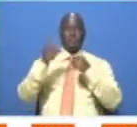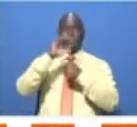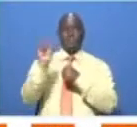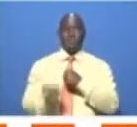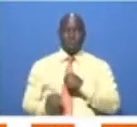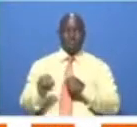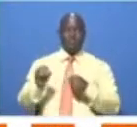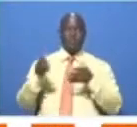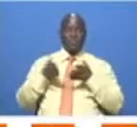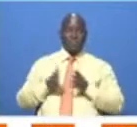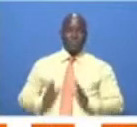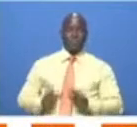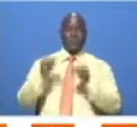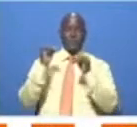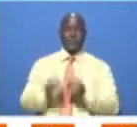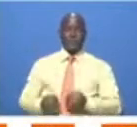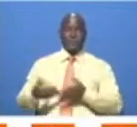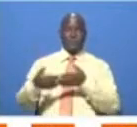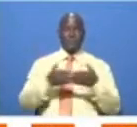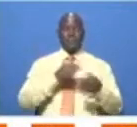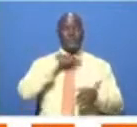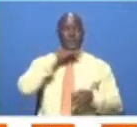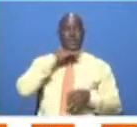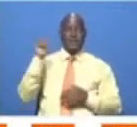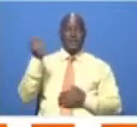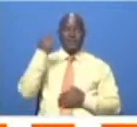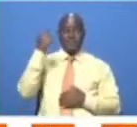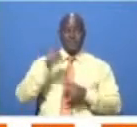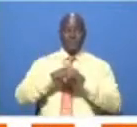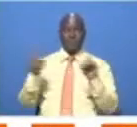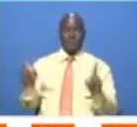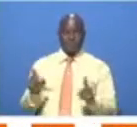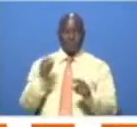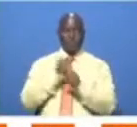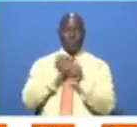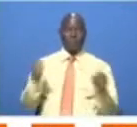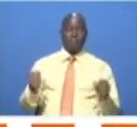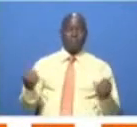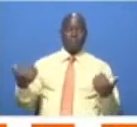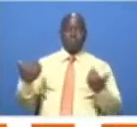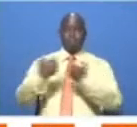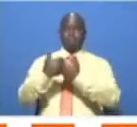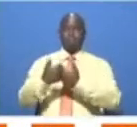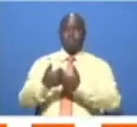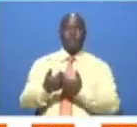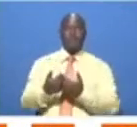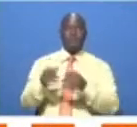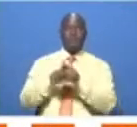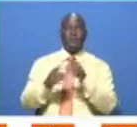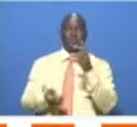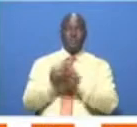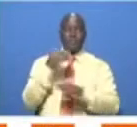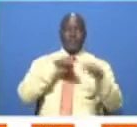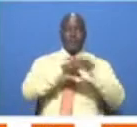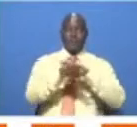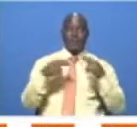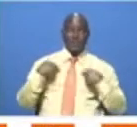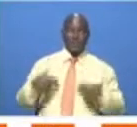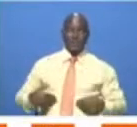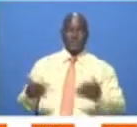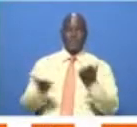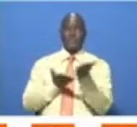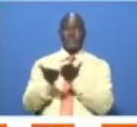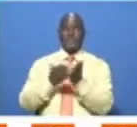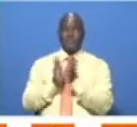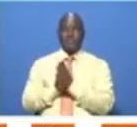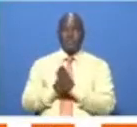of maternal, newborn and child deaths in Kenya. However, in an effort to bridge this gap, a new form of accessing healthcare services